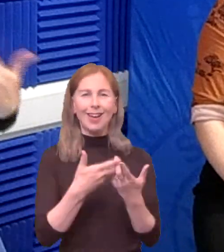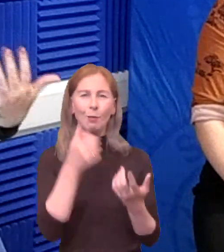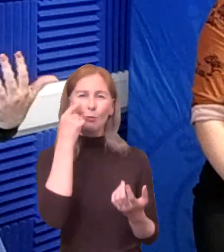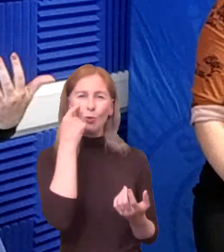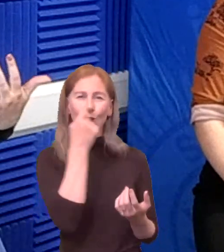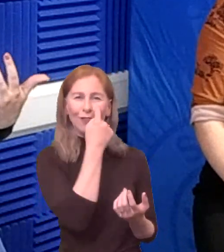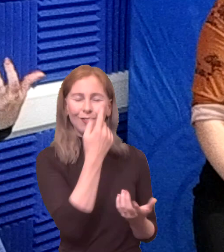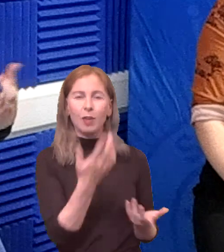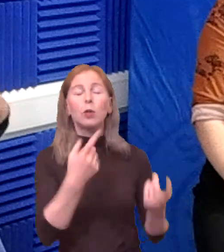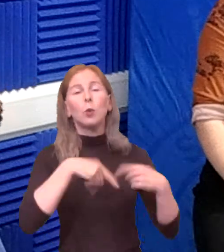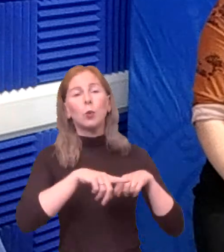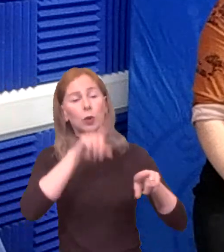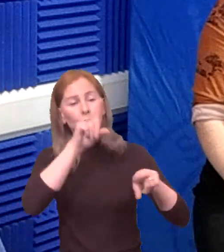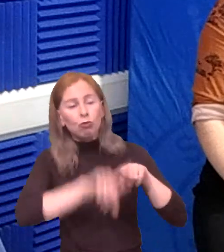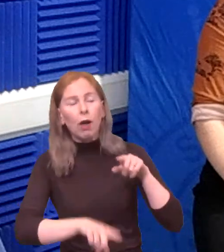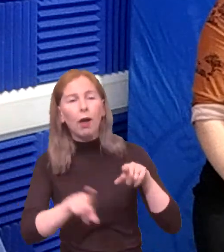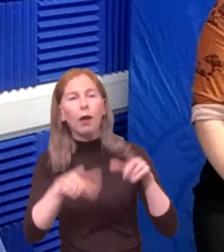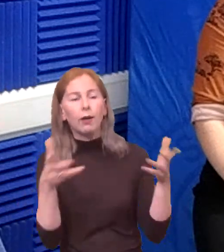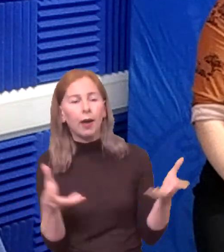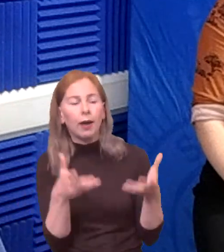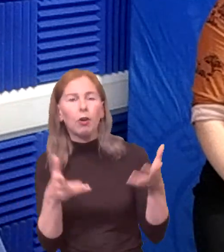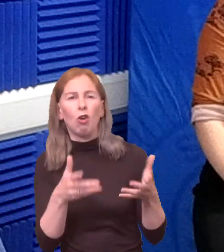we try and encourage people to